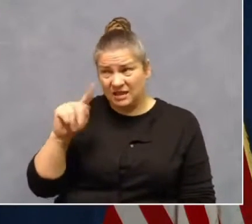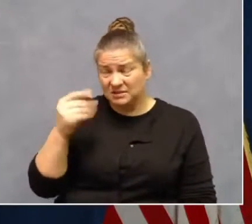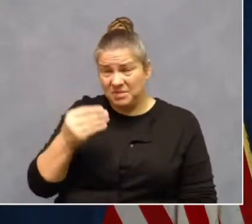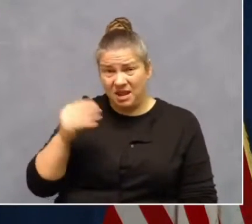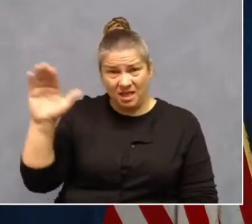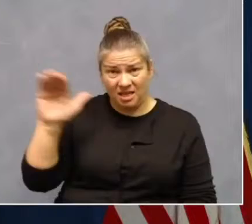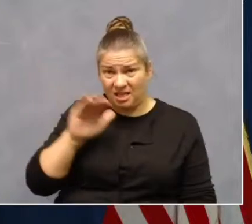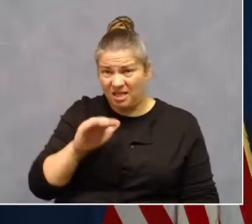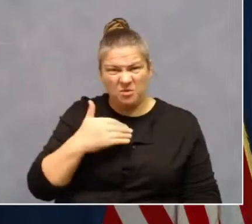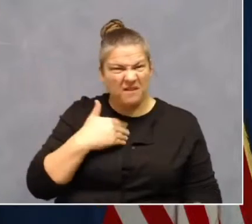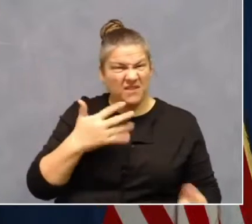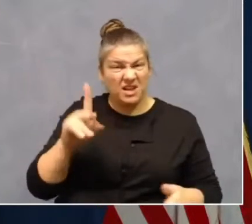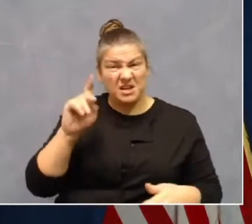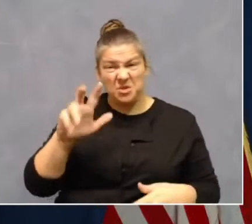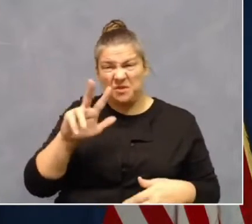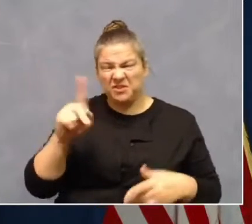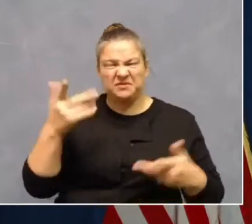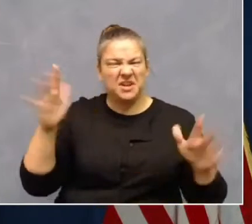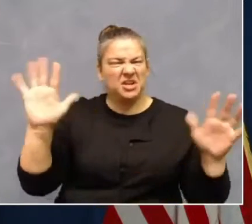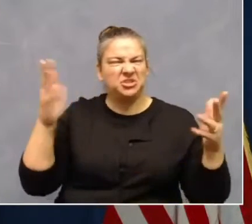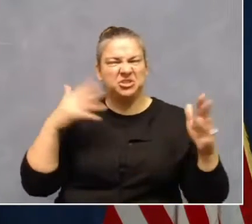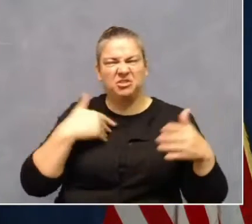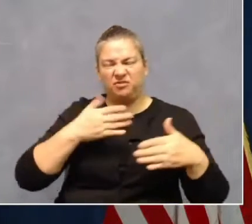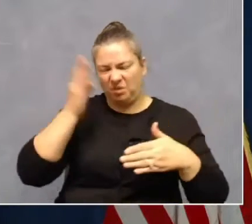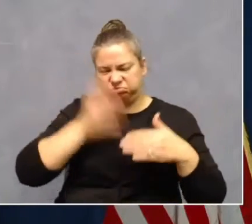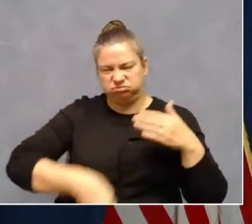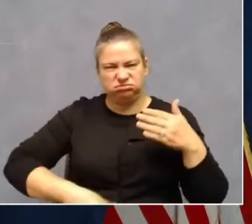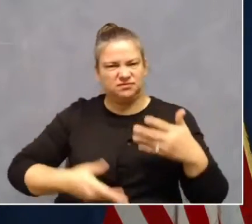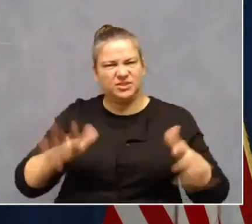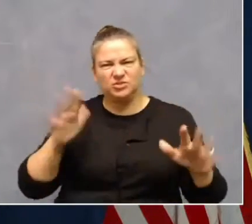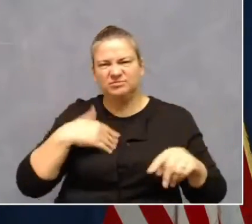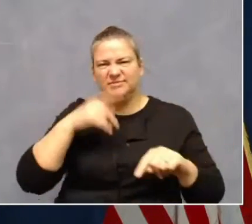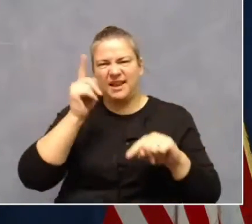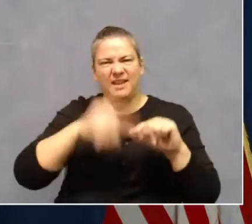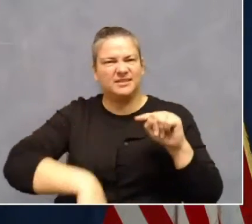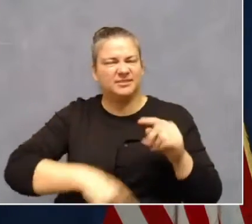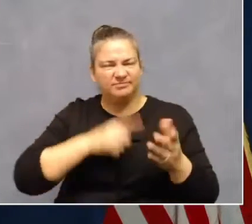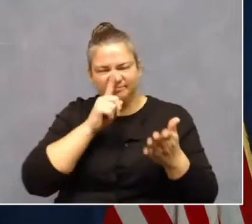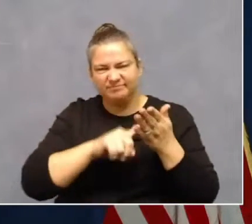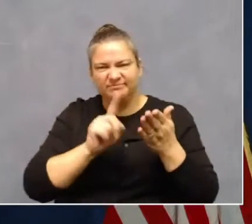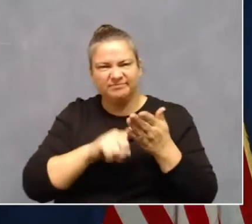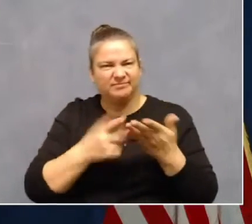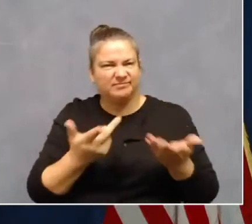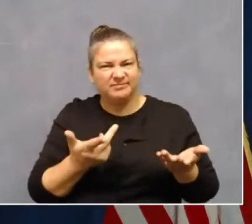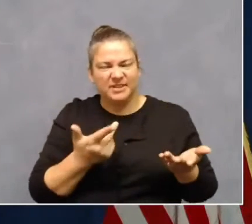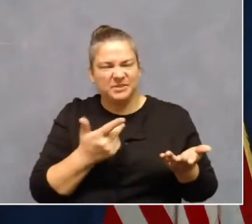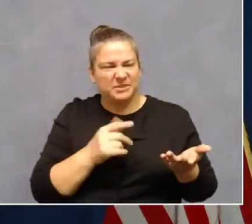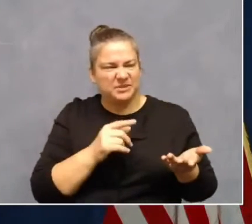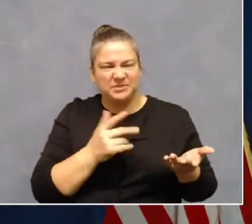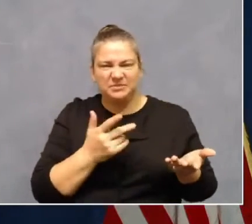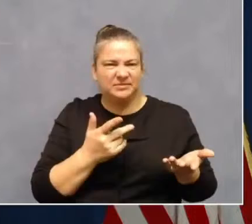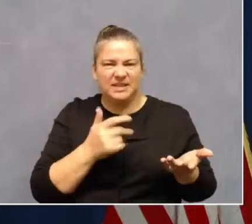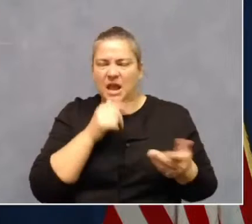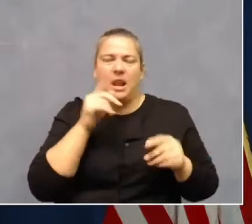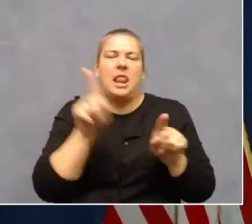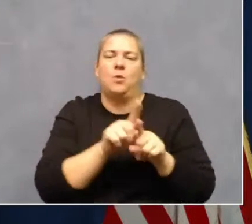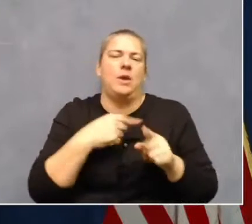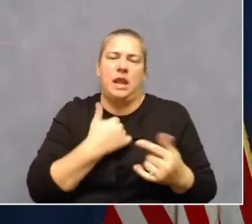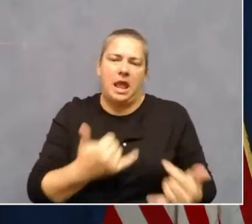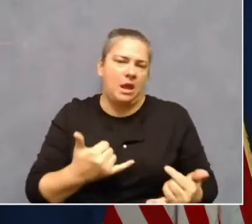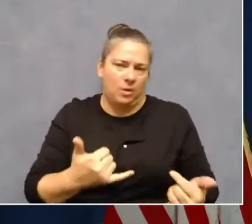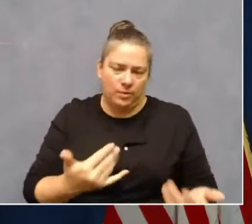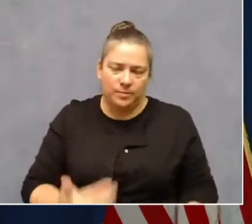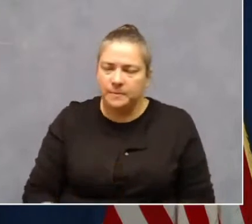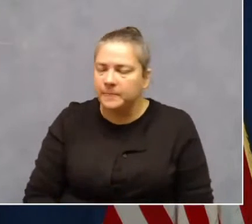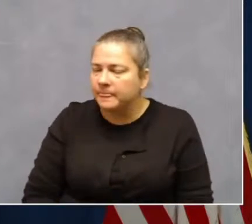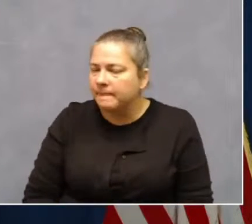a cliff and won't be able to contact trace a small percentage of at least what we're seeing now. Tom? Speaking of